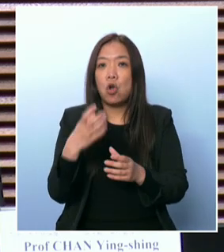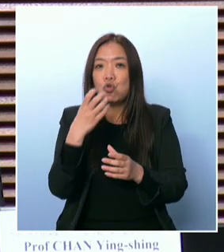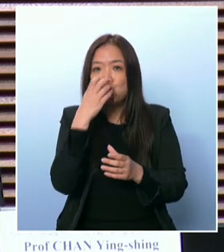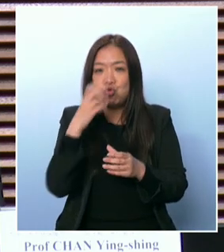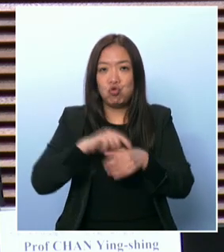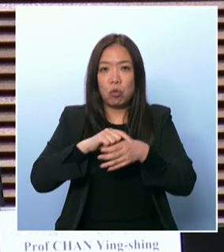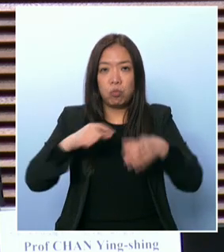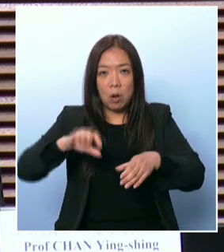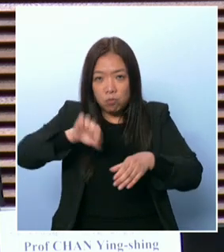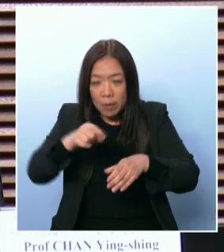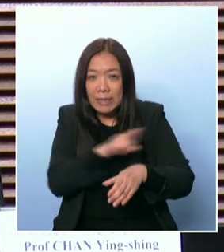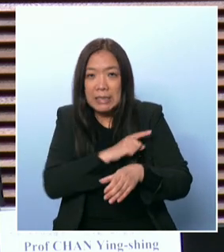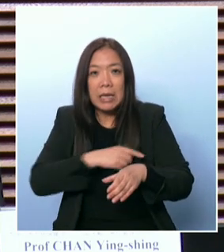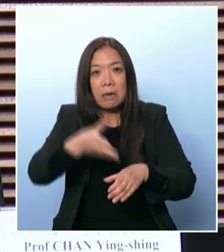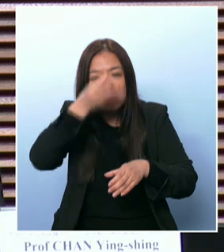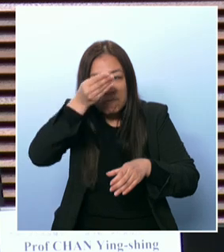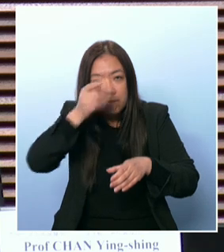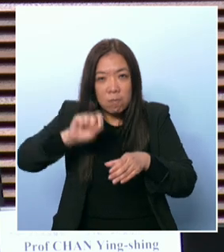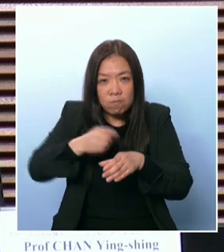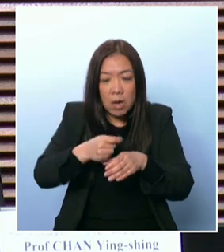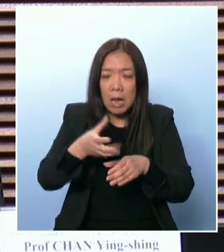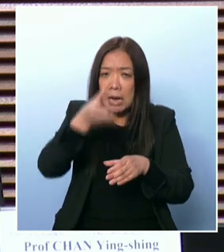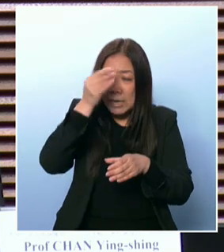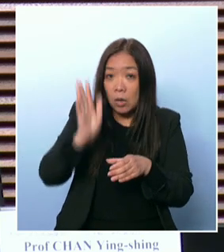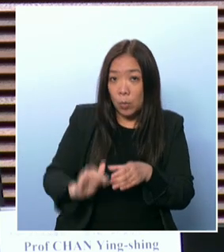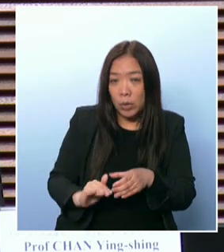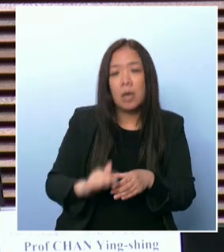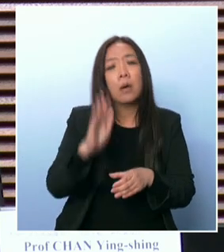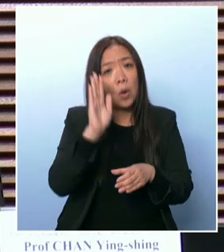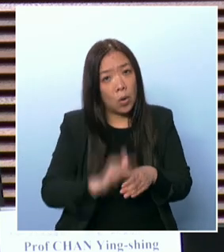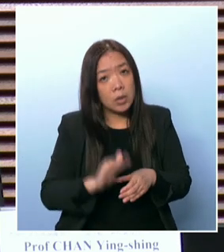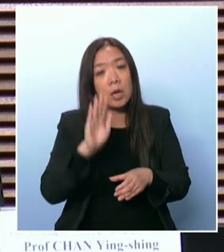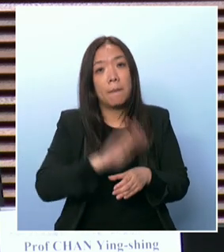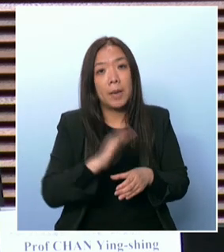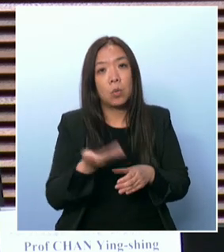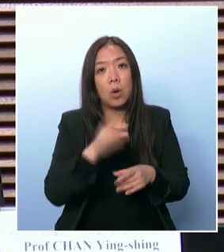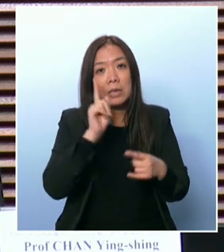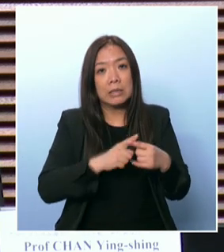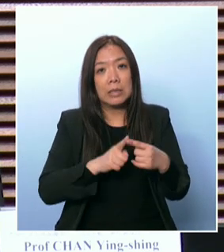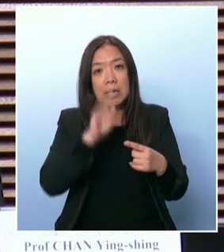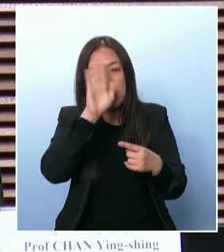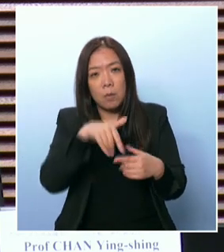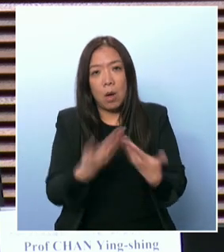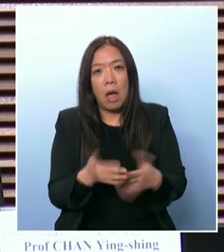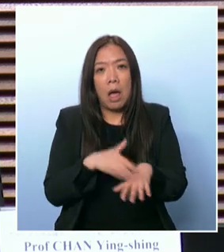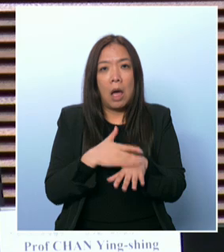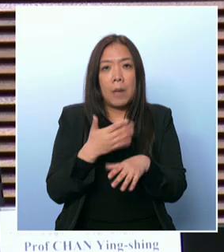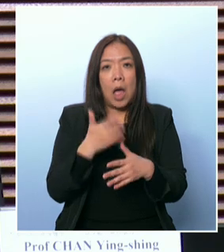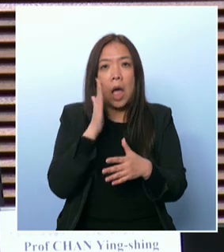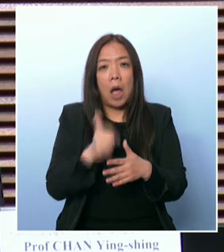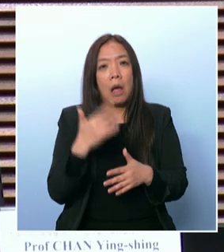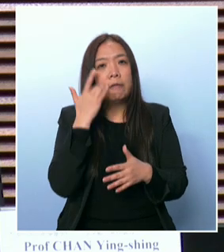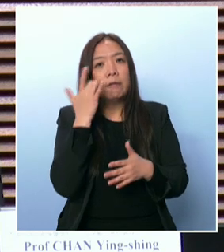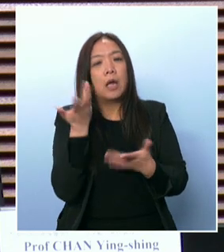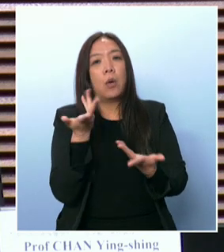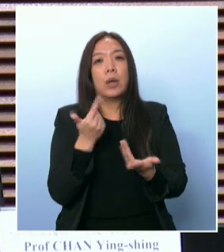because of the lack of space, some students need to practice stitching in pantry using